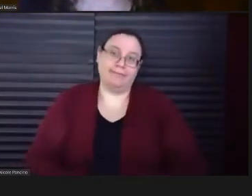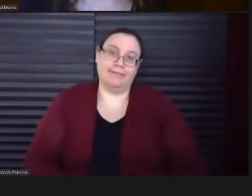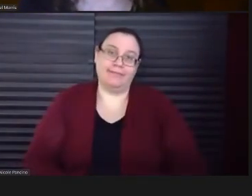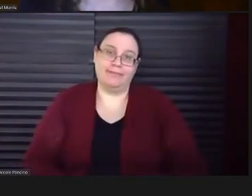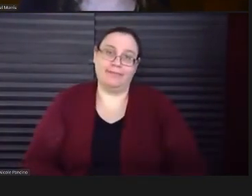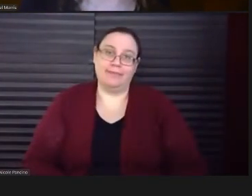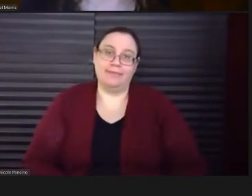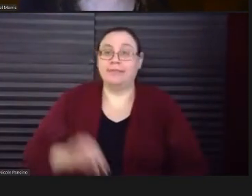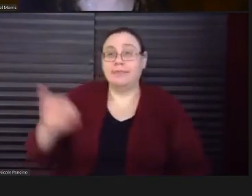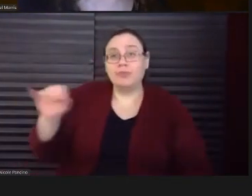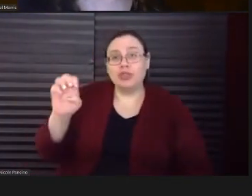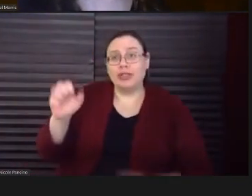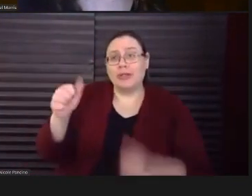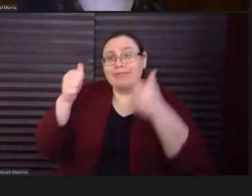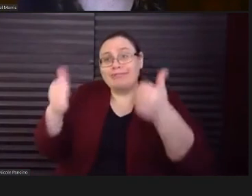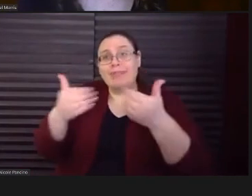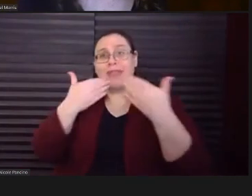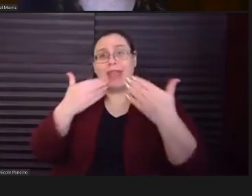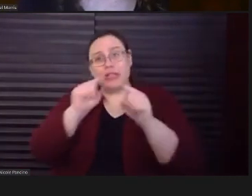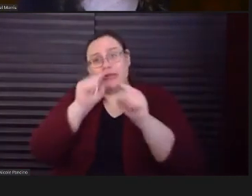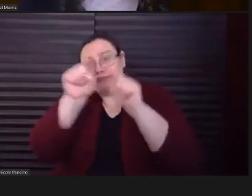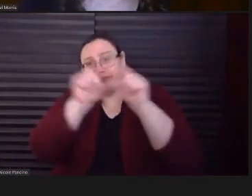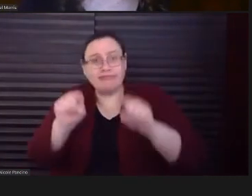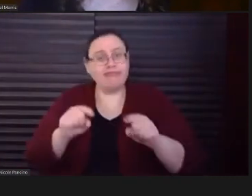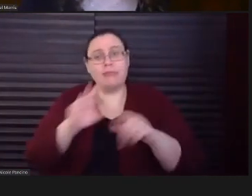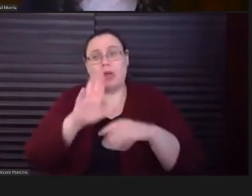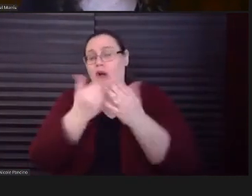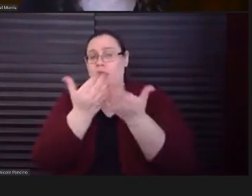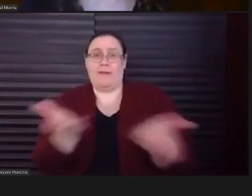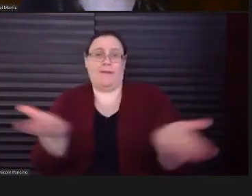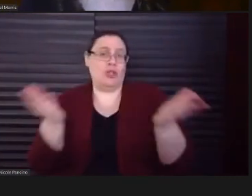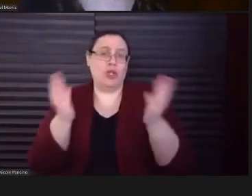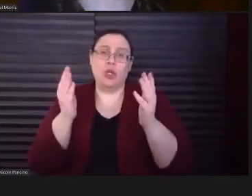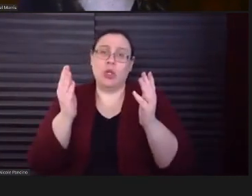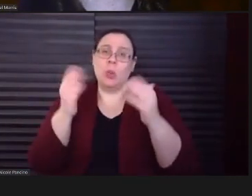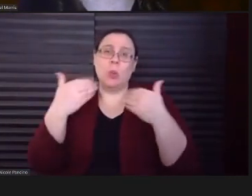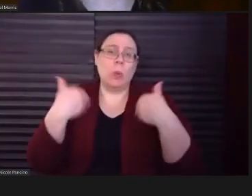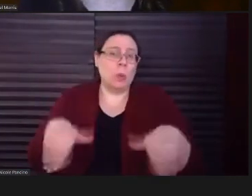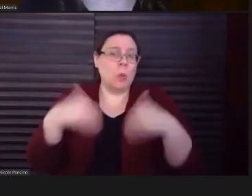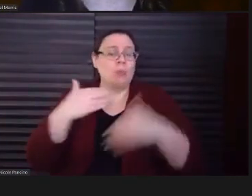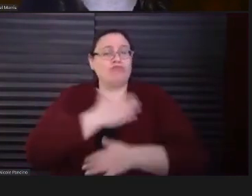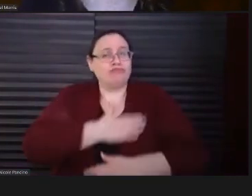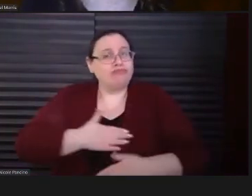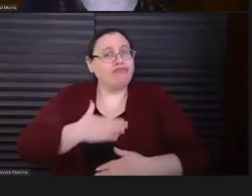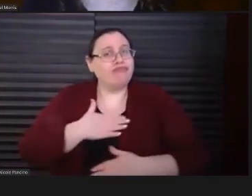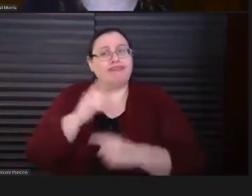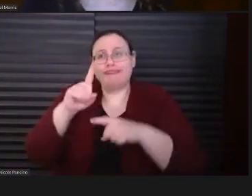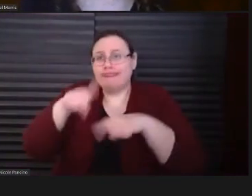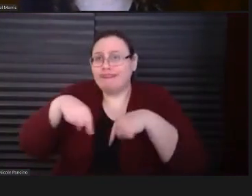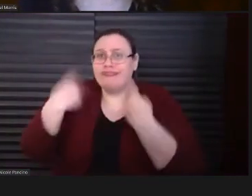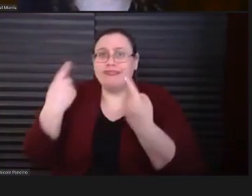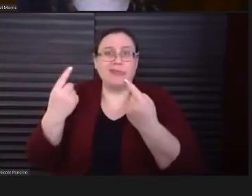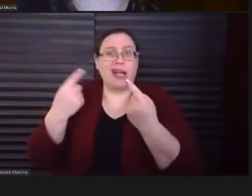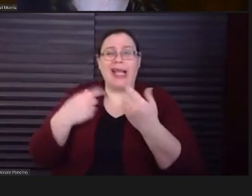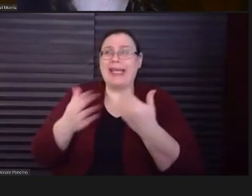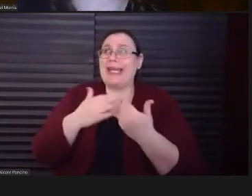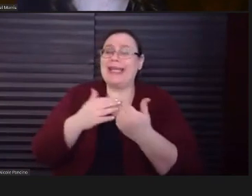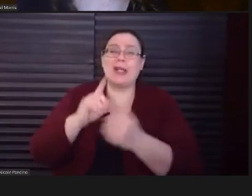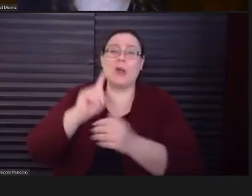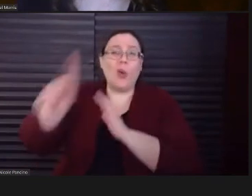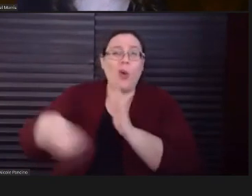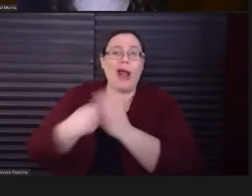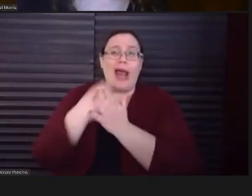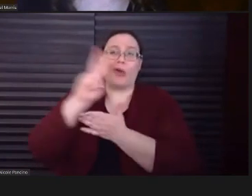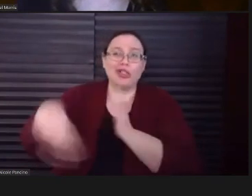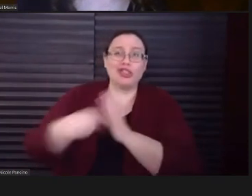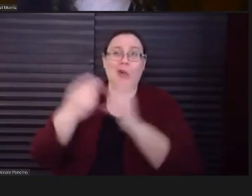Thank you so much to each and every one of you. I really enjoyed every minute of it. I could have gone on for another hour or two,